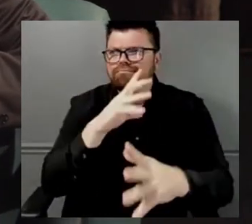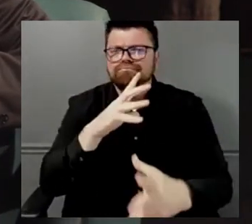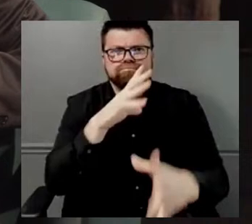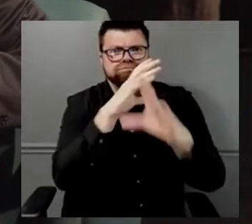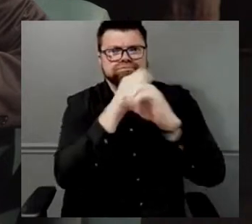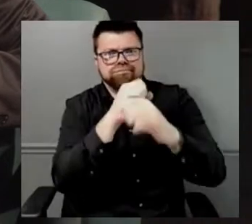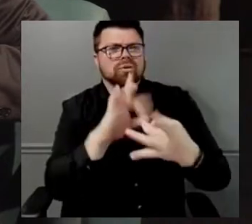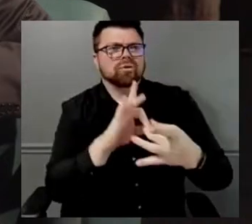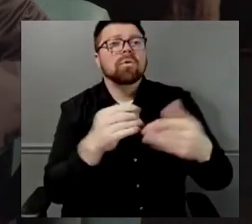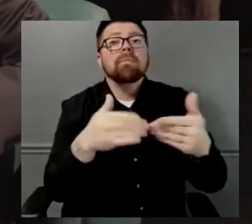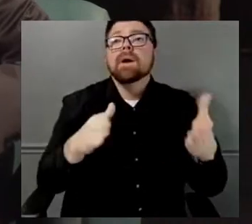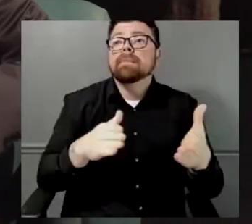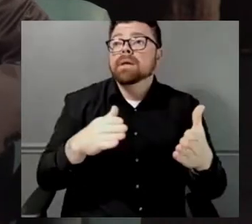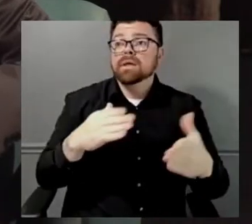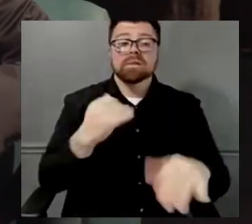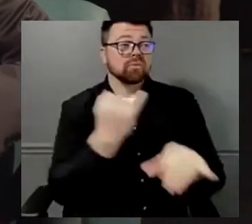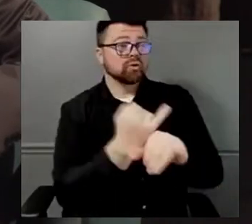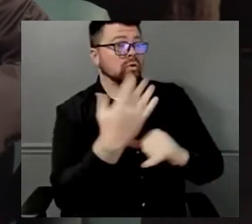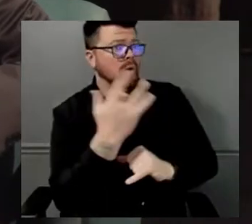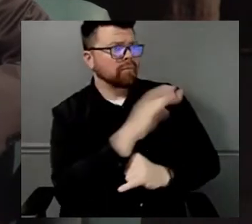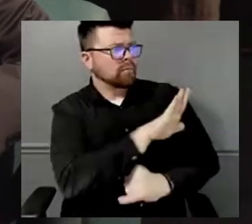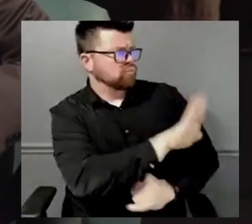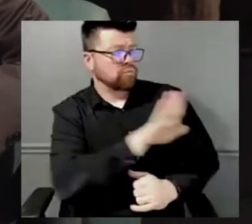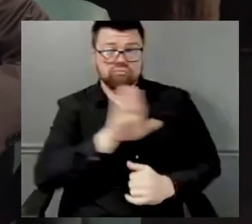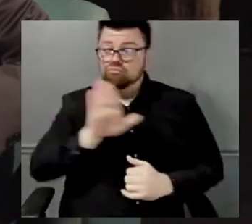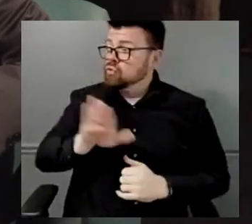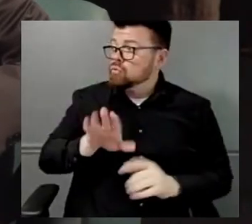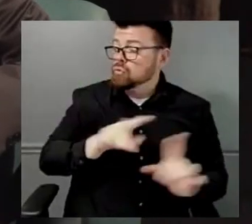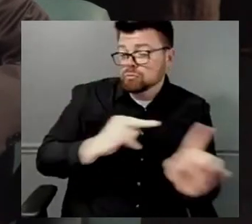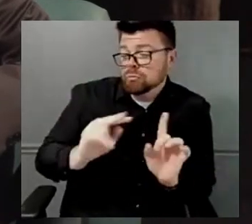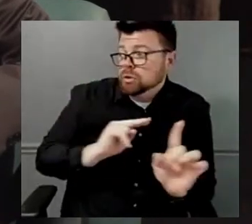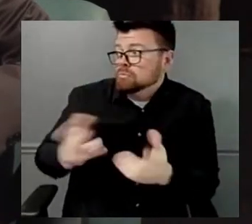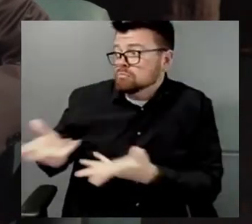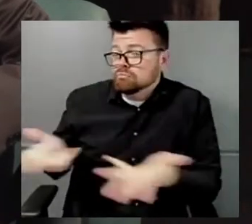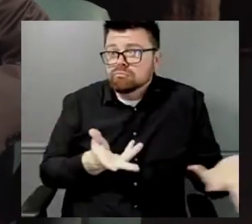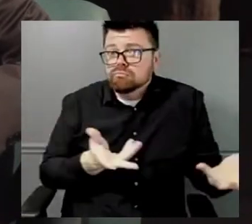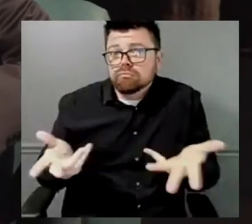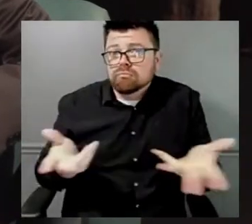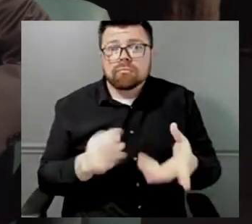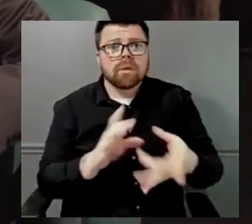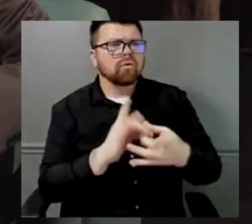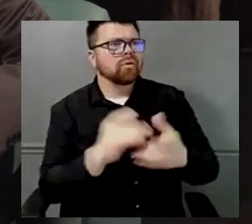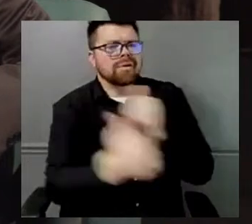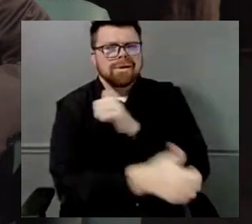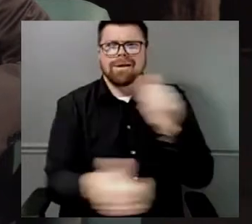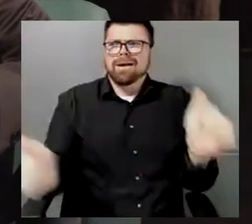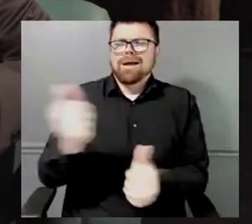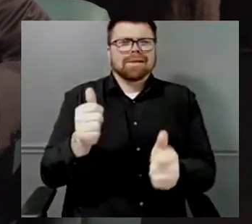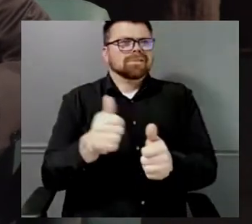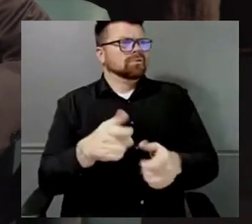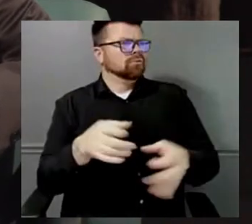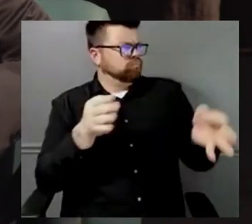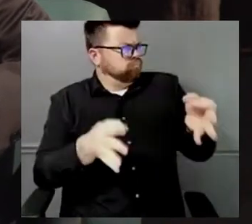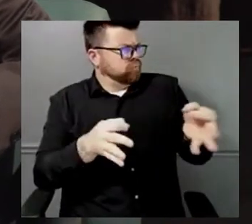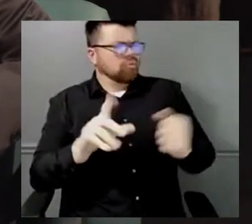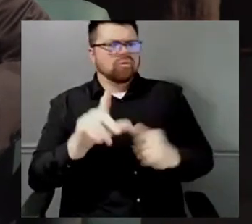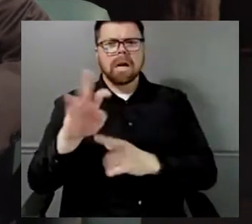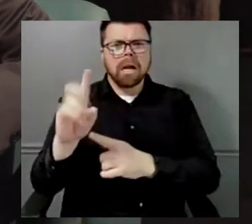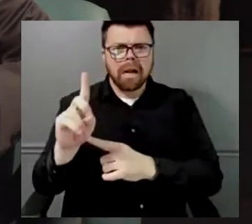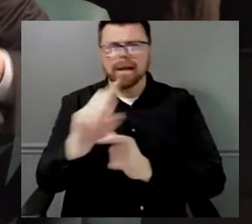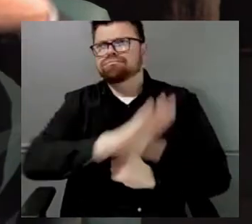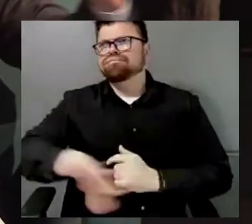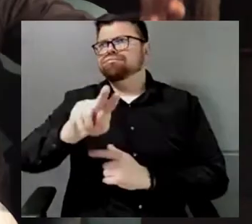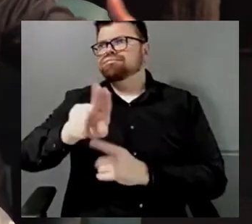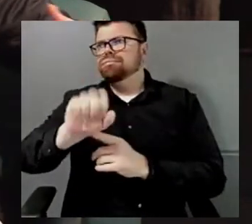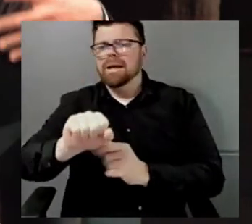institutions and why, from your vantage point, sitting on the highest court of the land, why this word that seems kind of abstract,